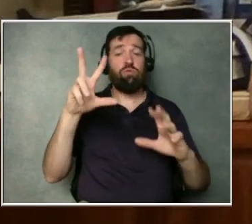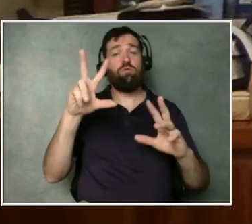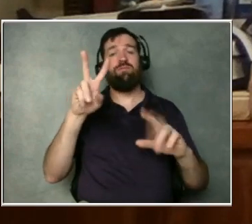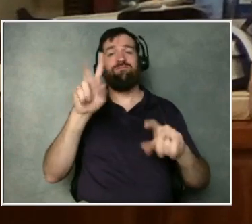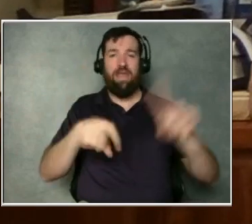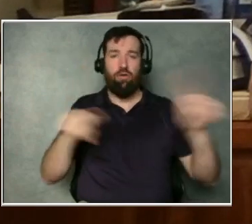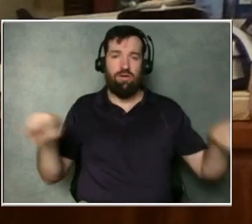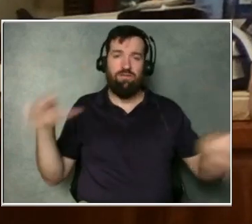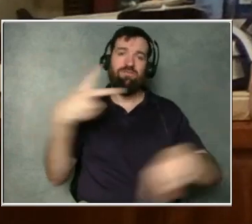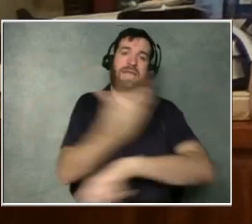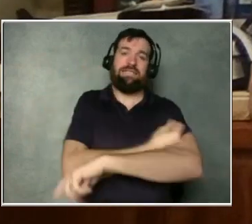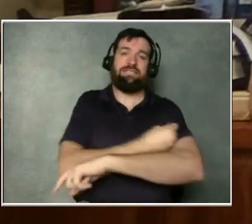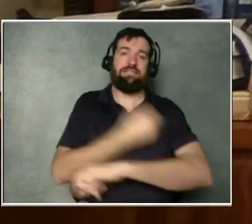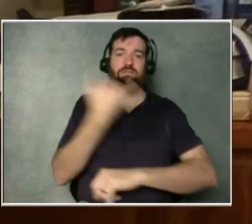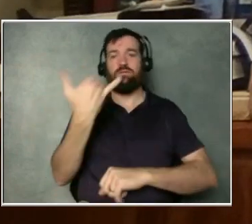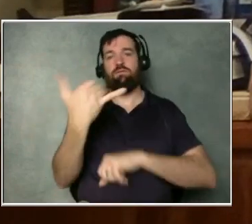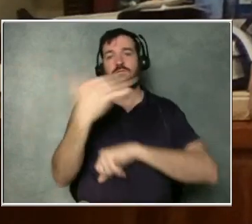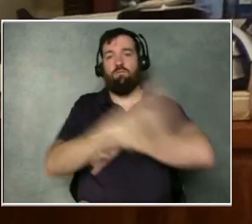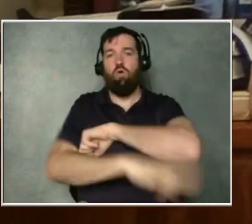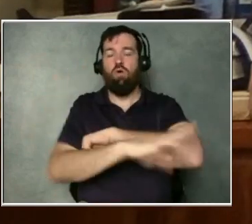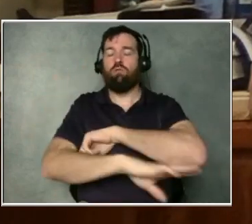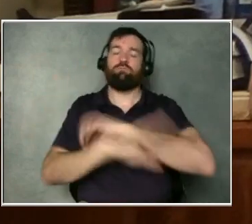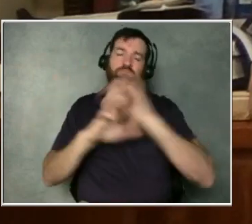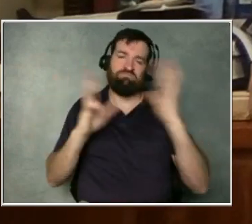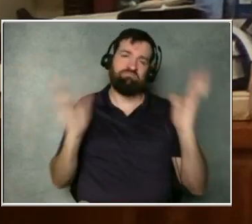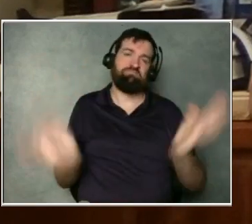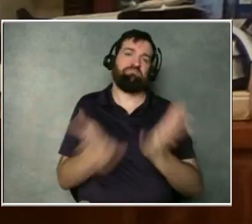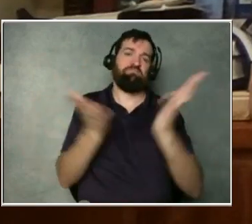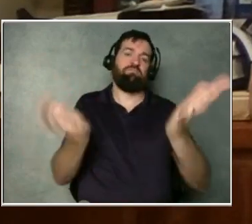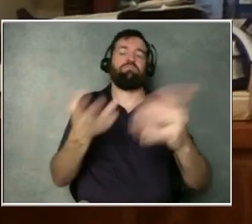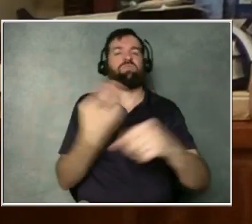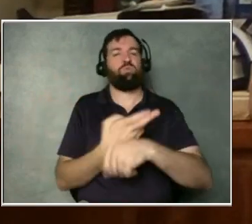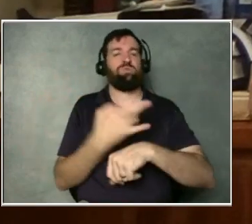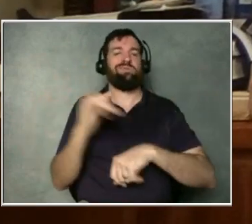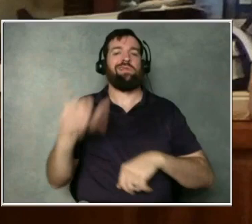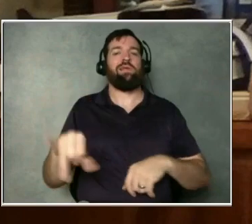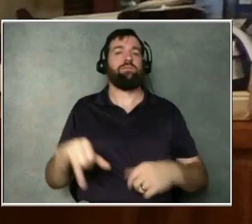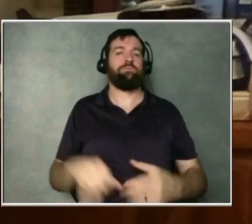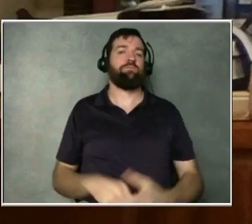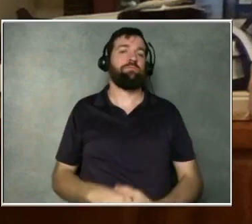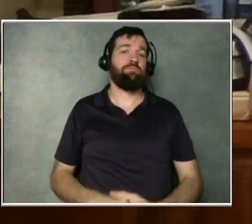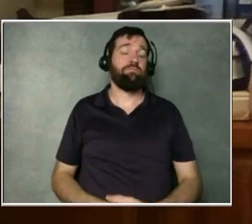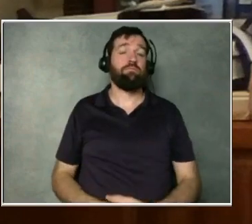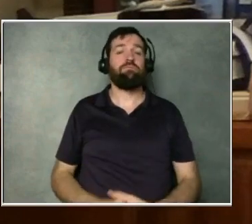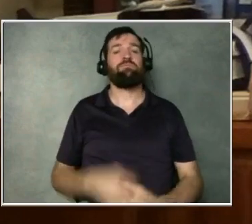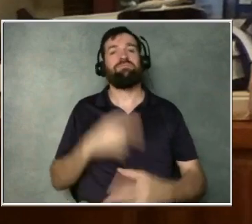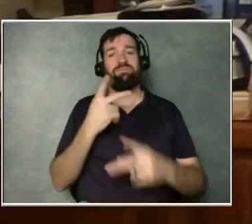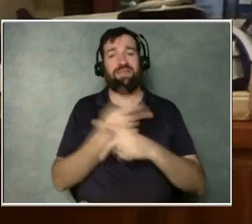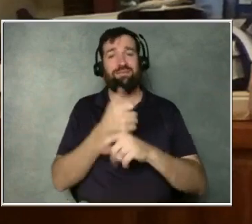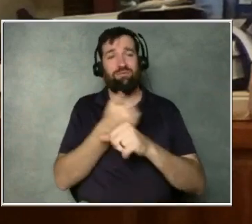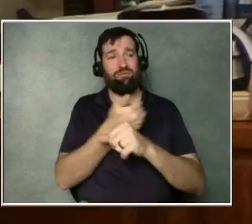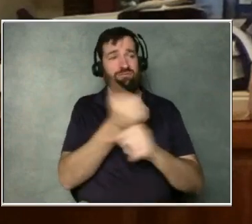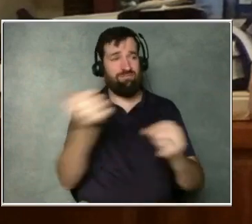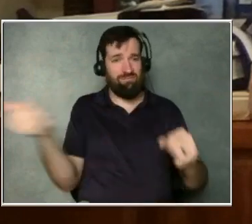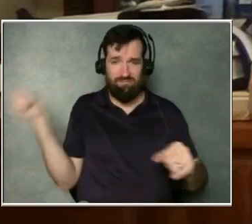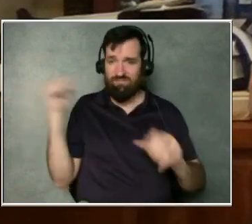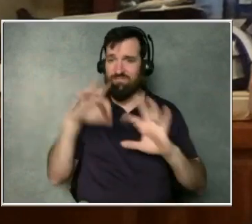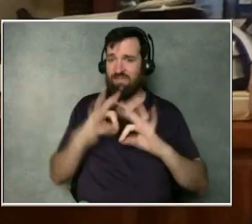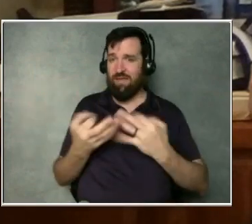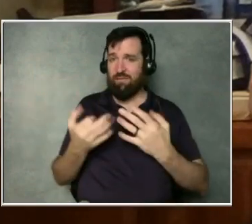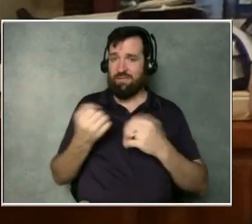out this fall. Absolutely would encourage the use of that vaccine. Keep yourselves and your family safe.